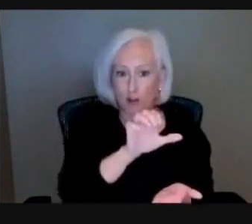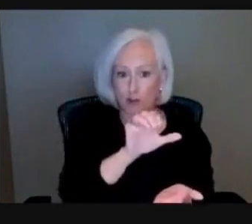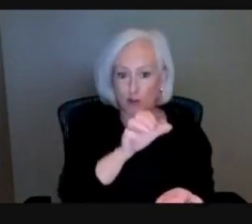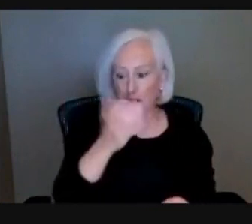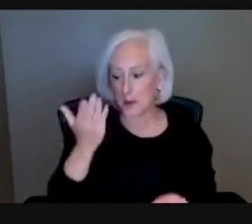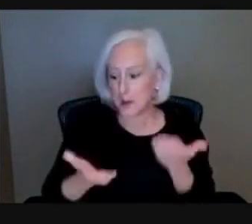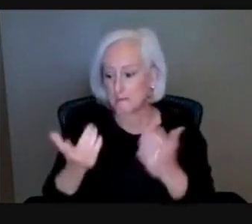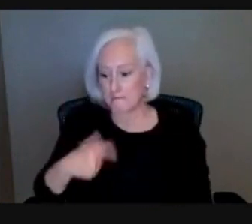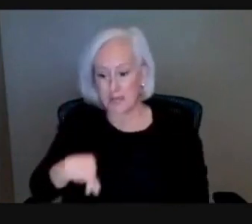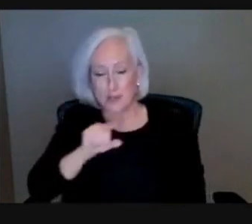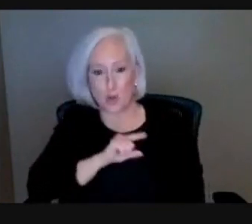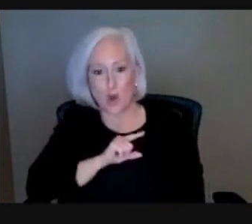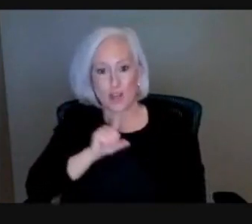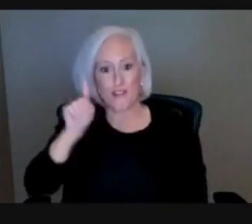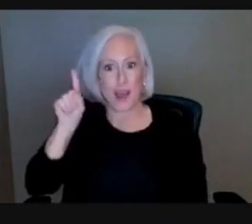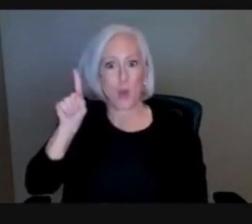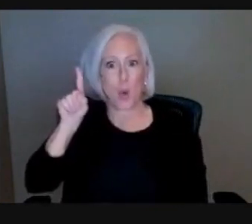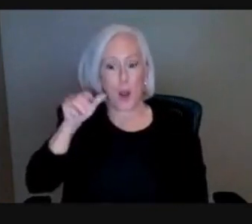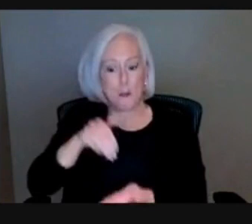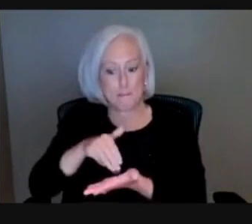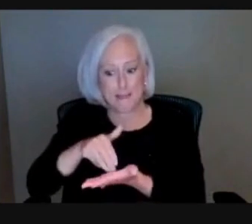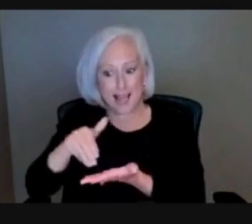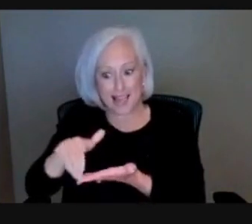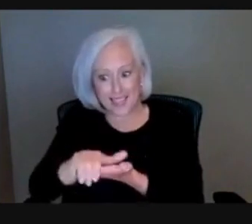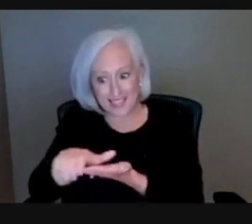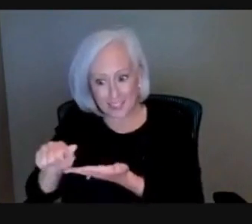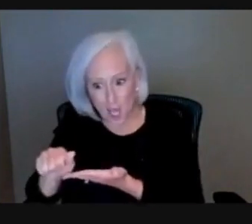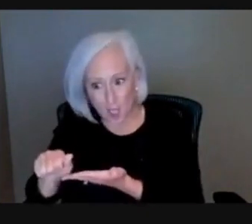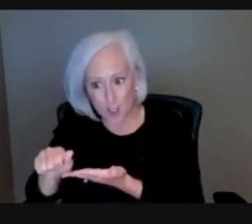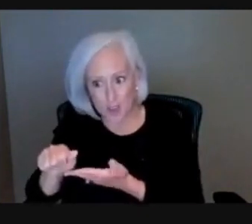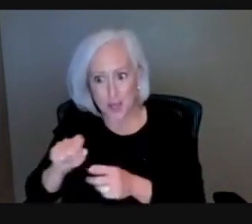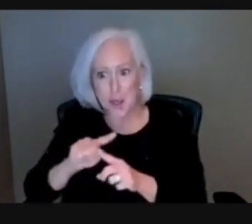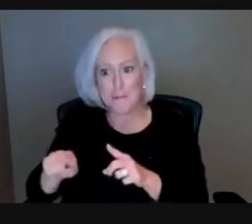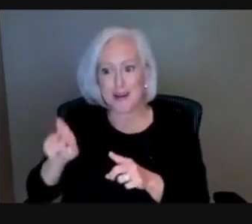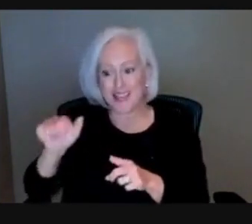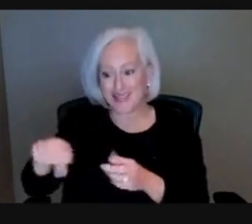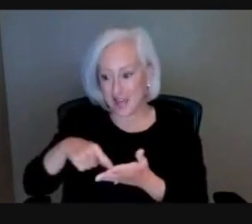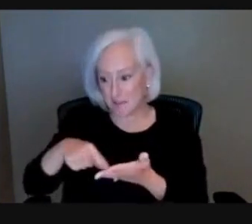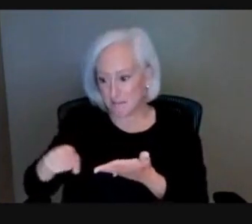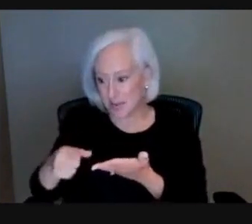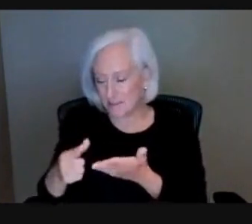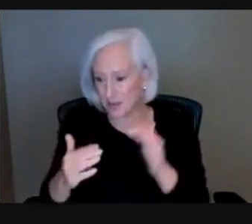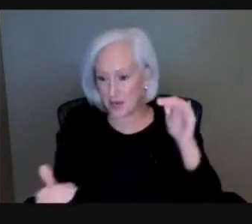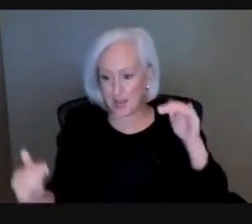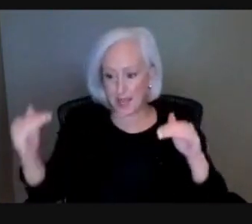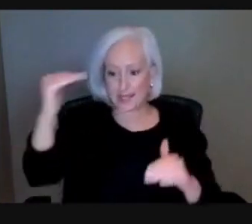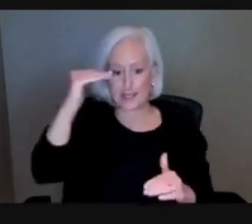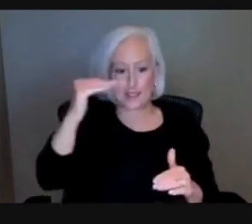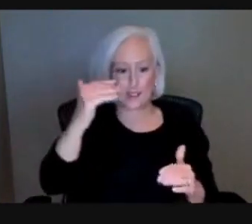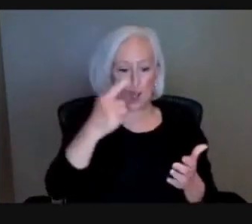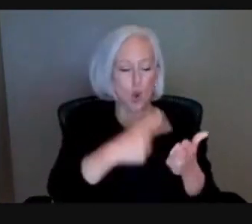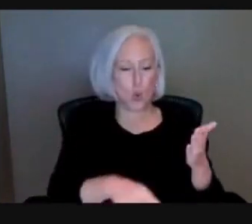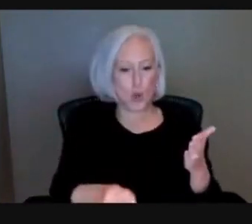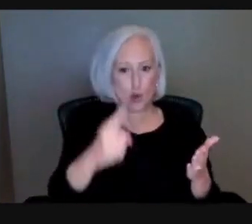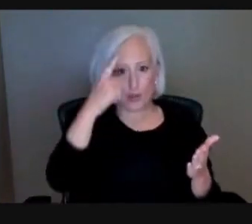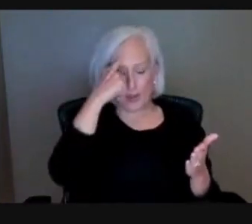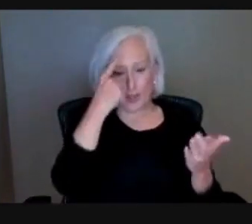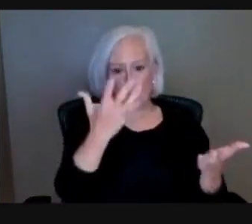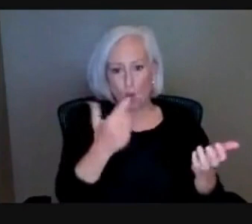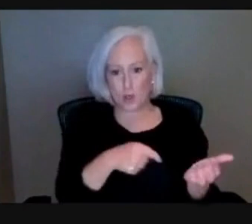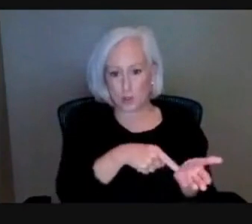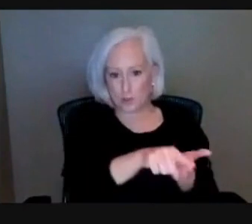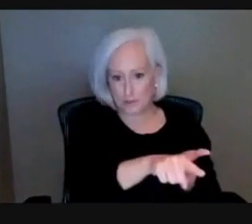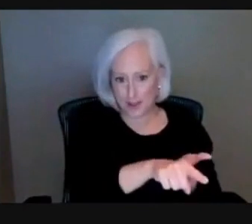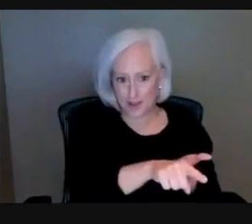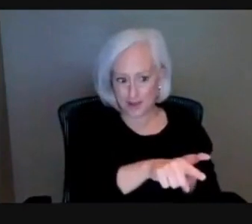for $1 million property, but that payment may be more than what you think that you can afford monthly. At the end of the day, it's always